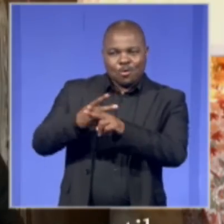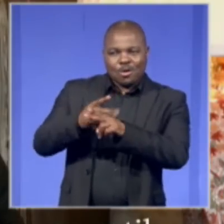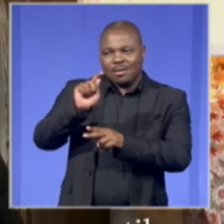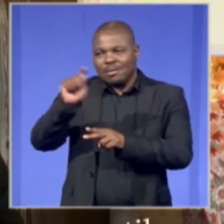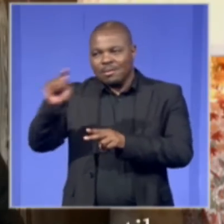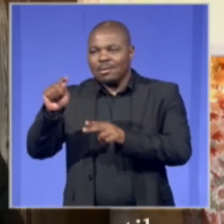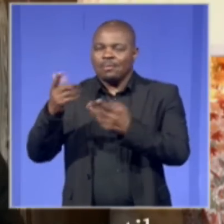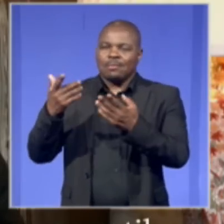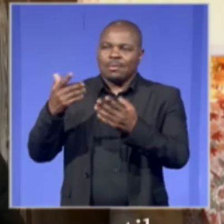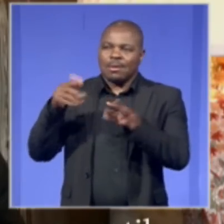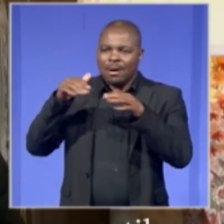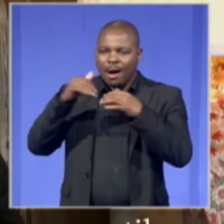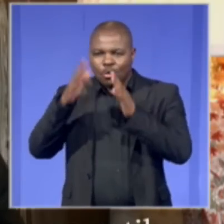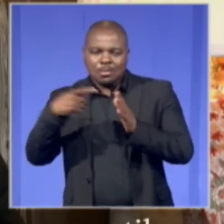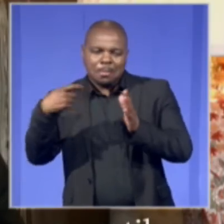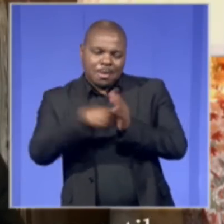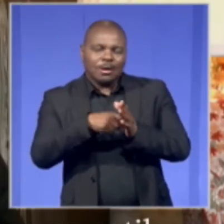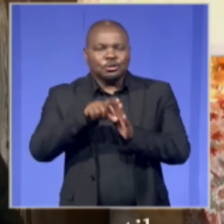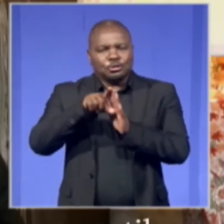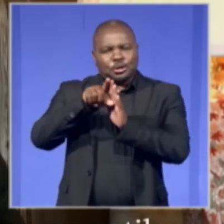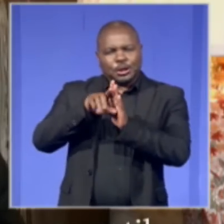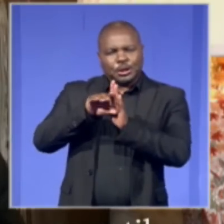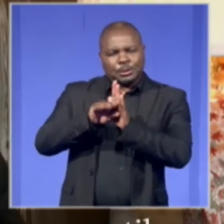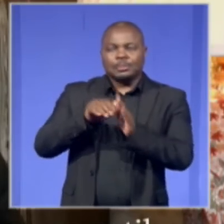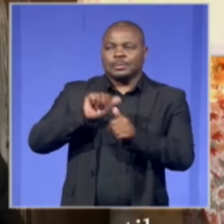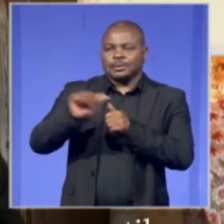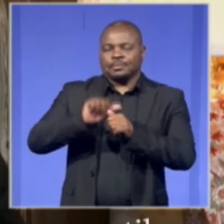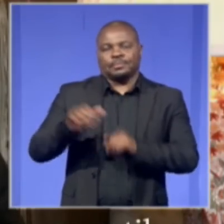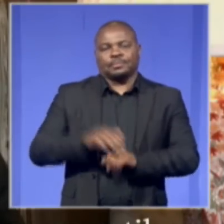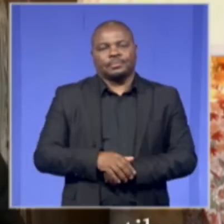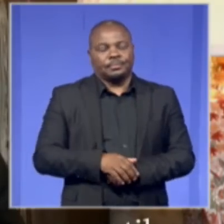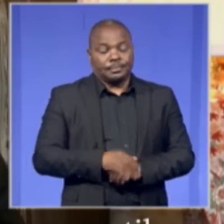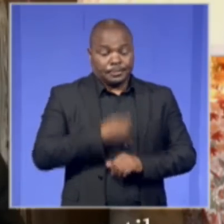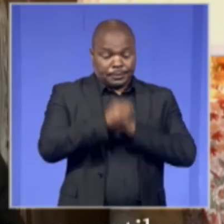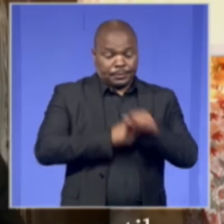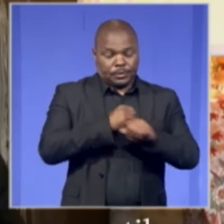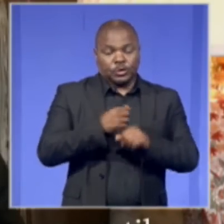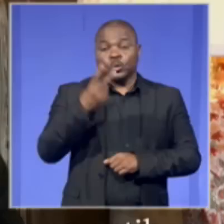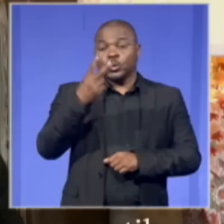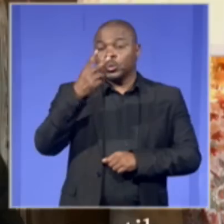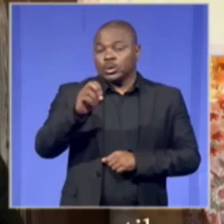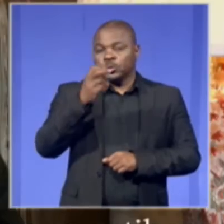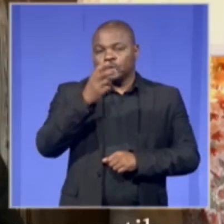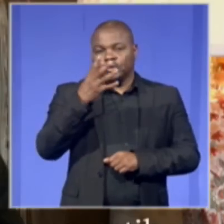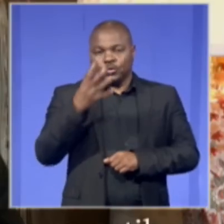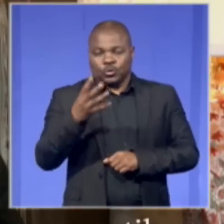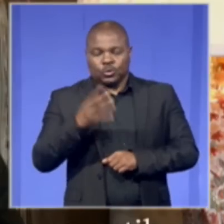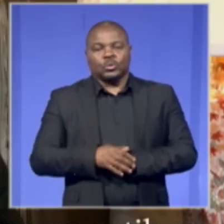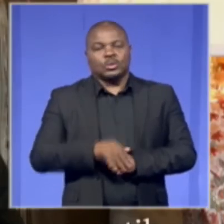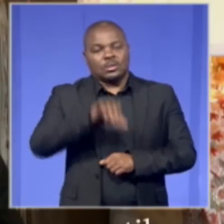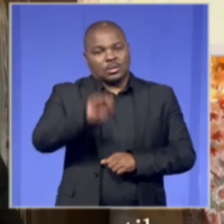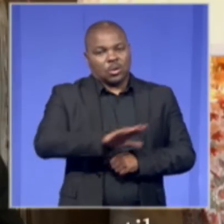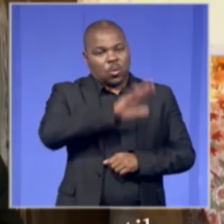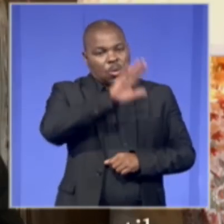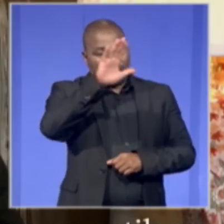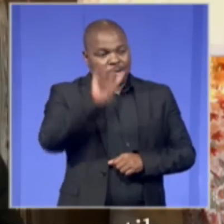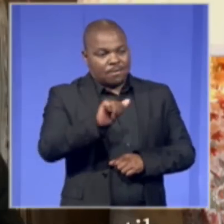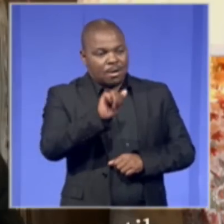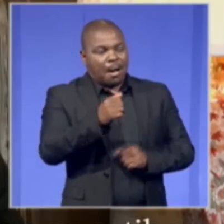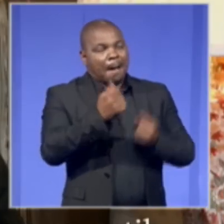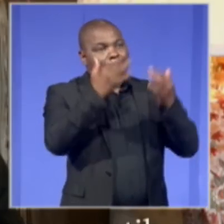households. In 2024, South Africa achieved its very first primary budget